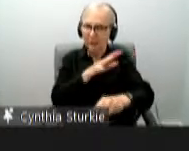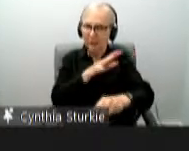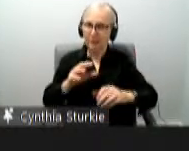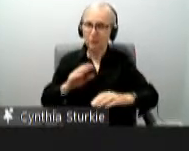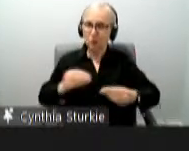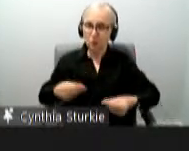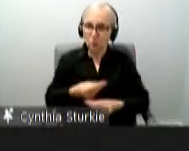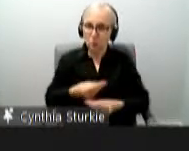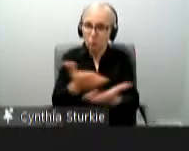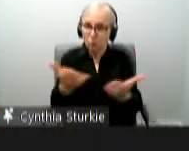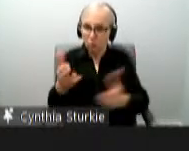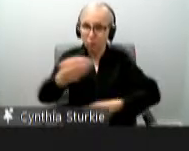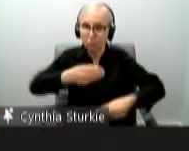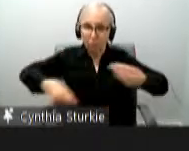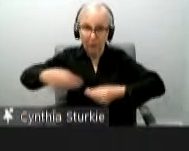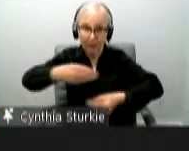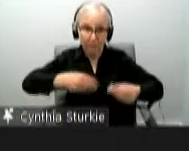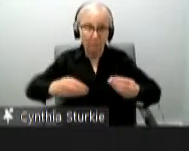than